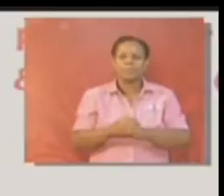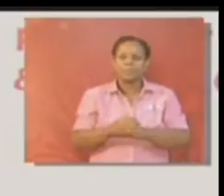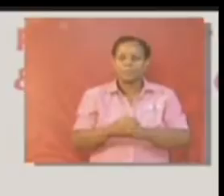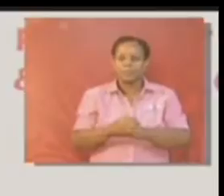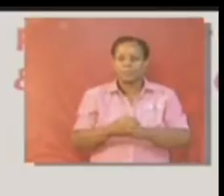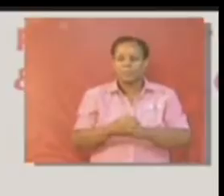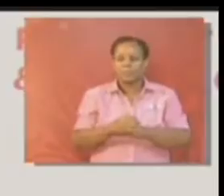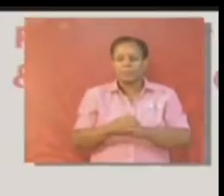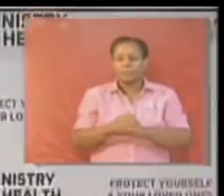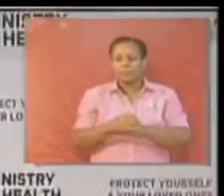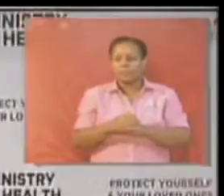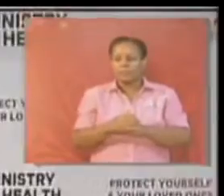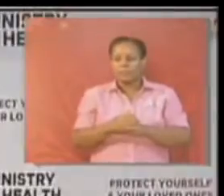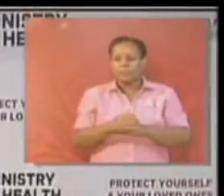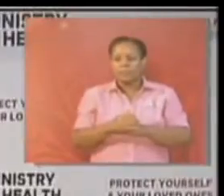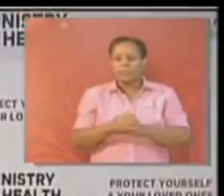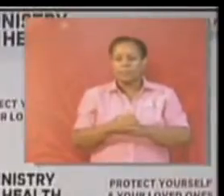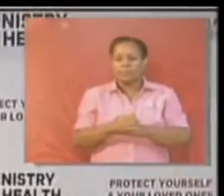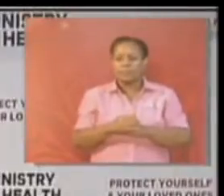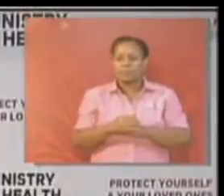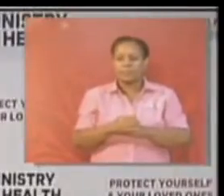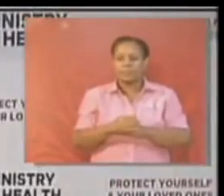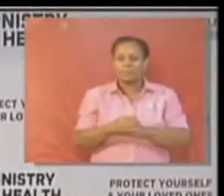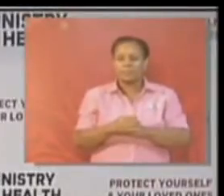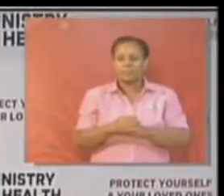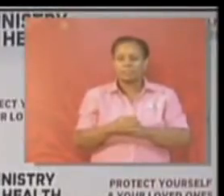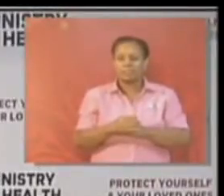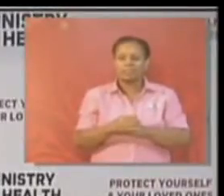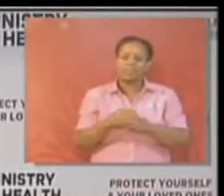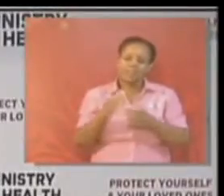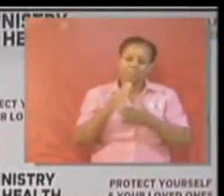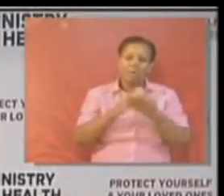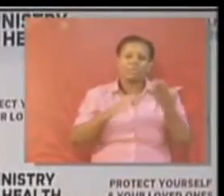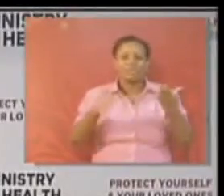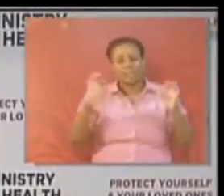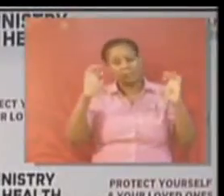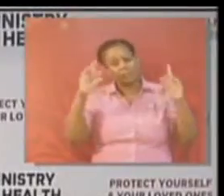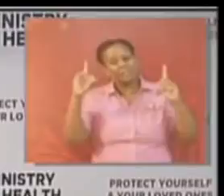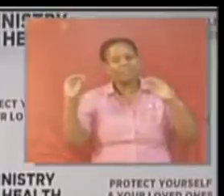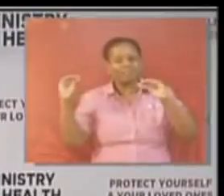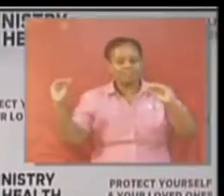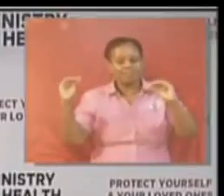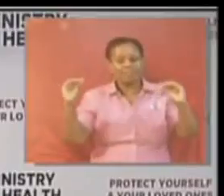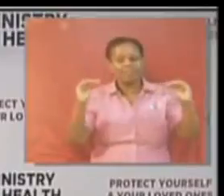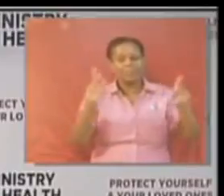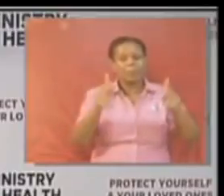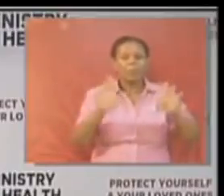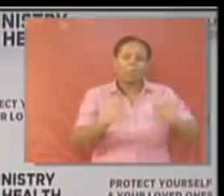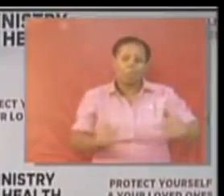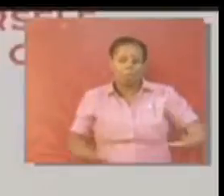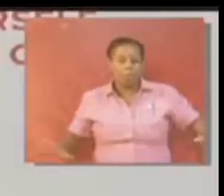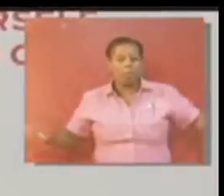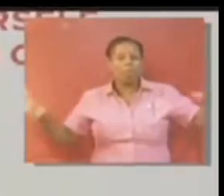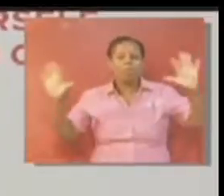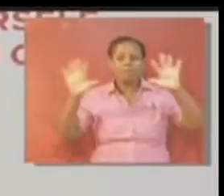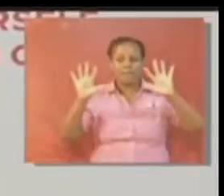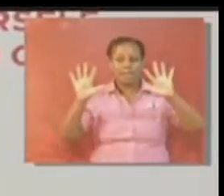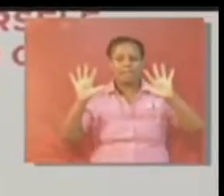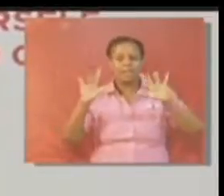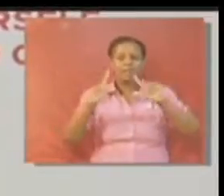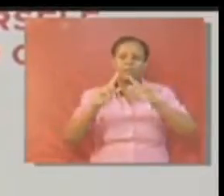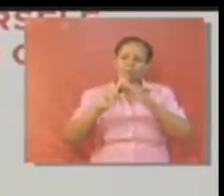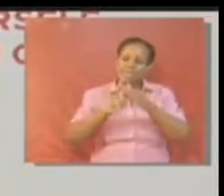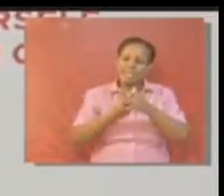Because this is part of the education of the public about when we start to roll out the vaccine, we must be